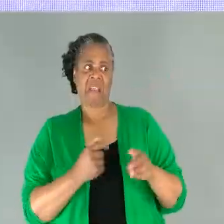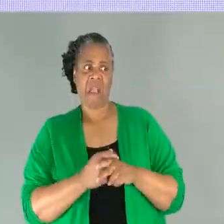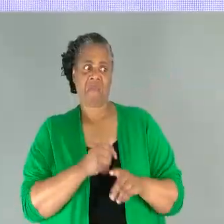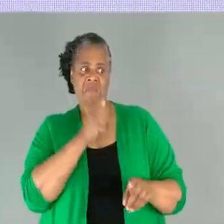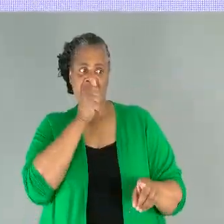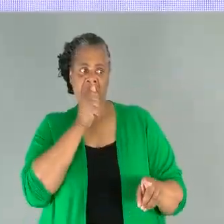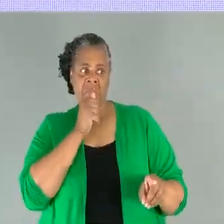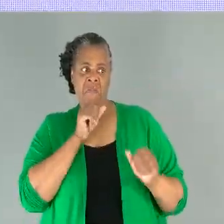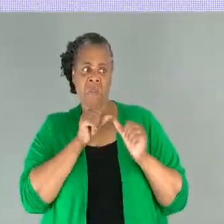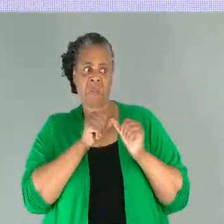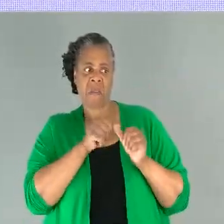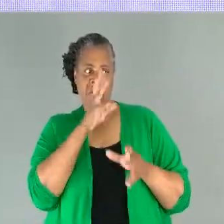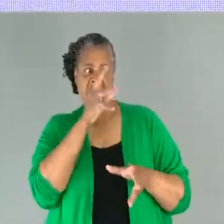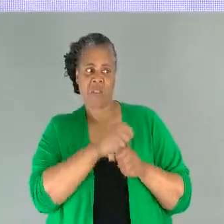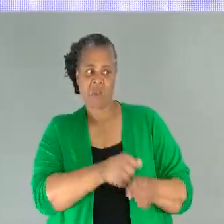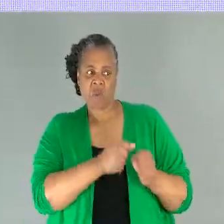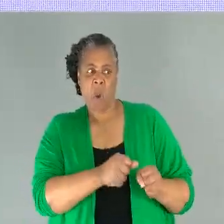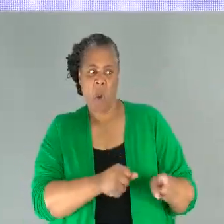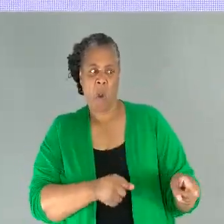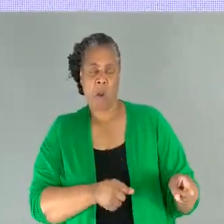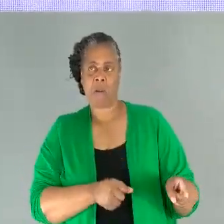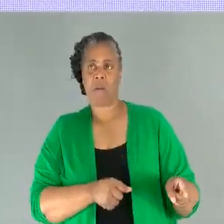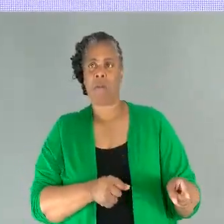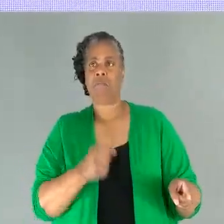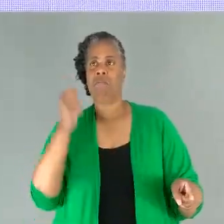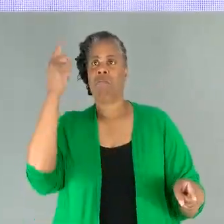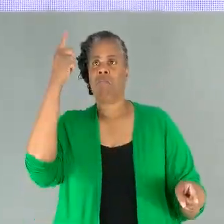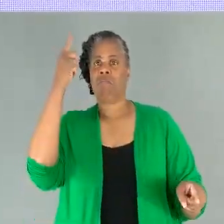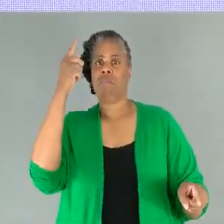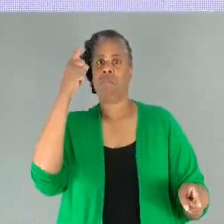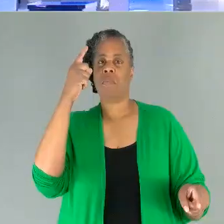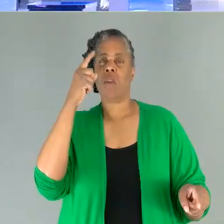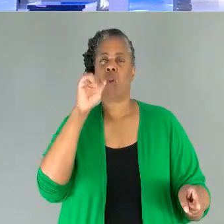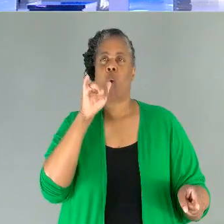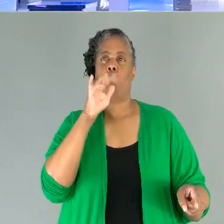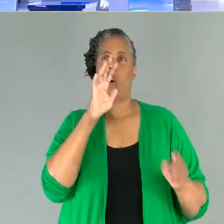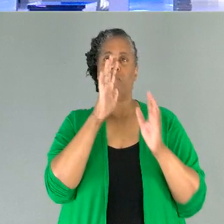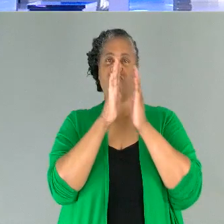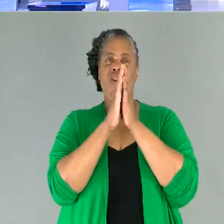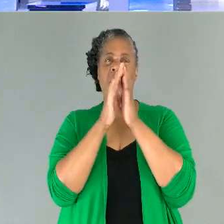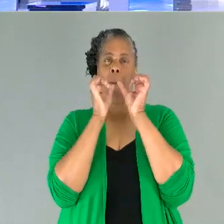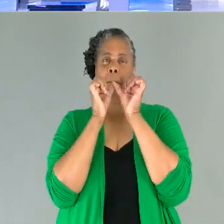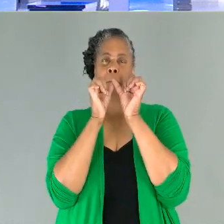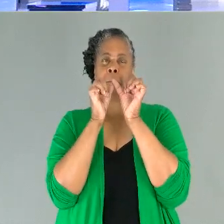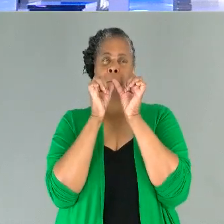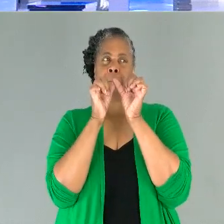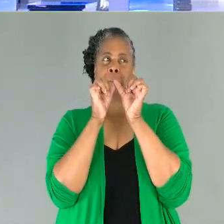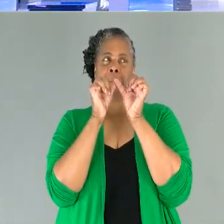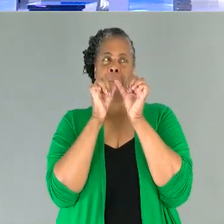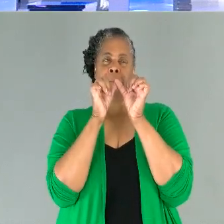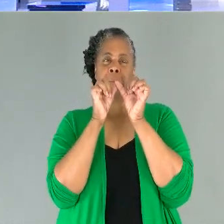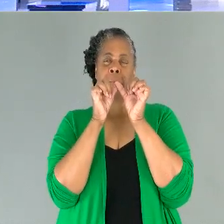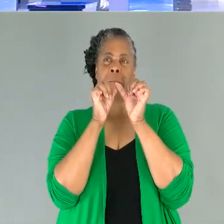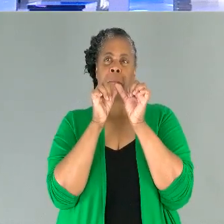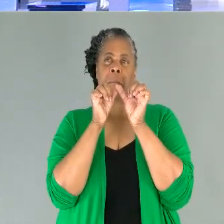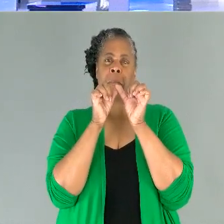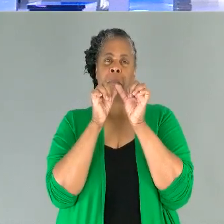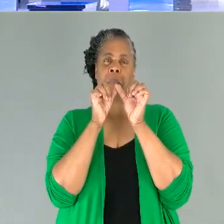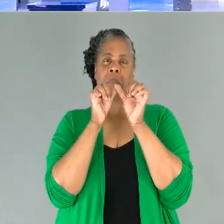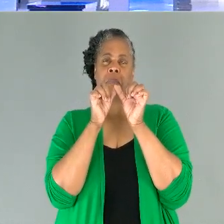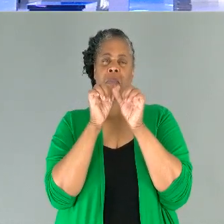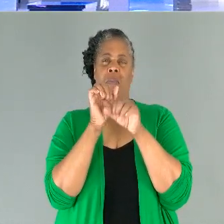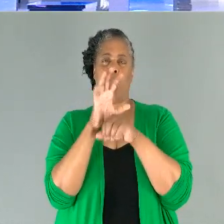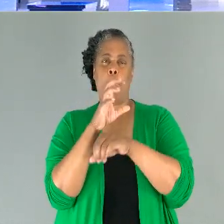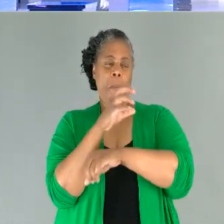Because there's something about the persistence of your prayers. There's something about the power of